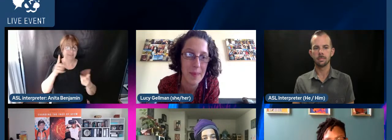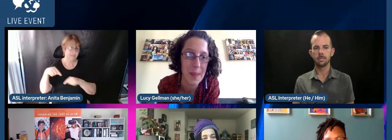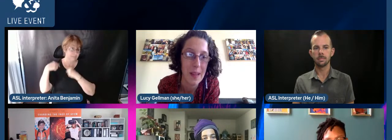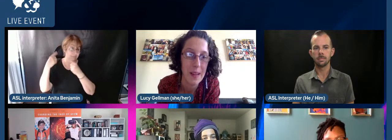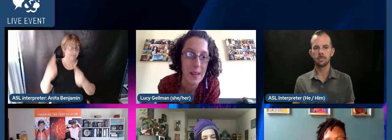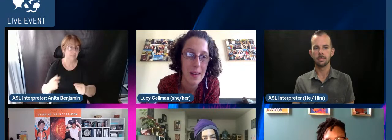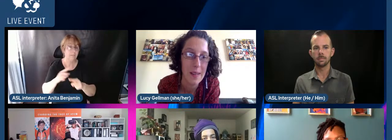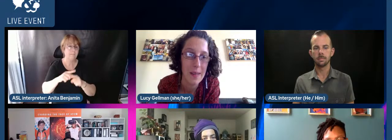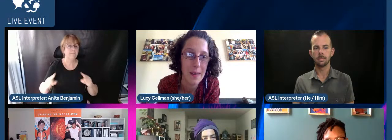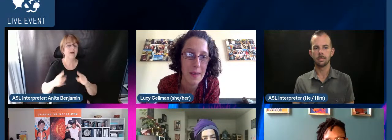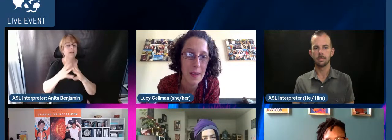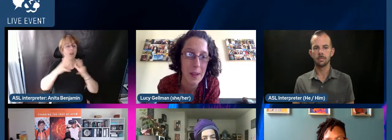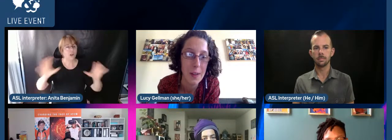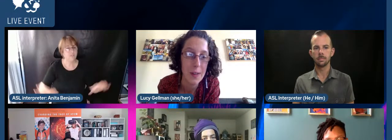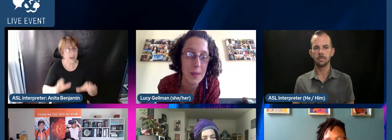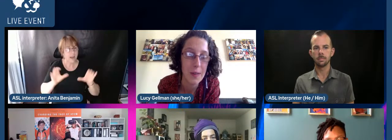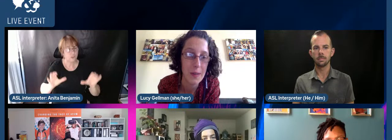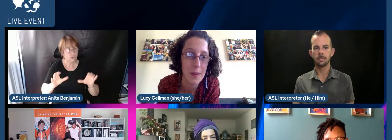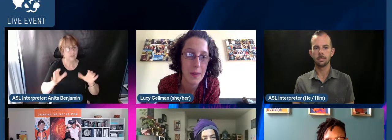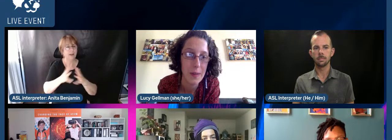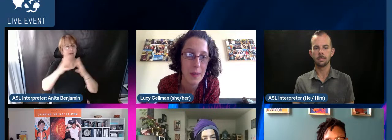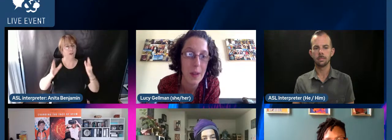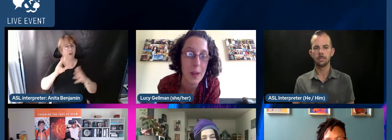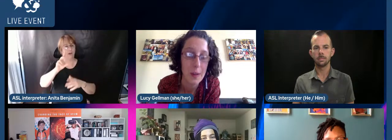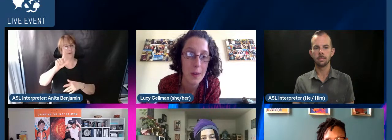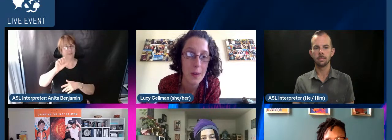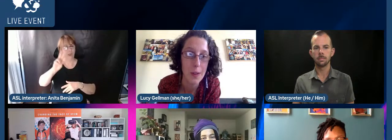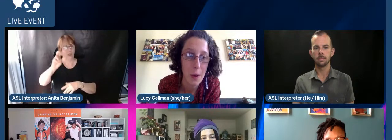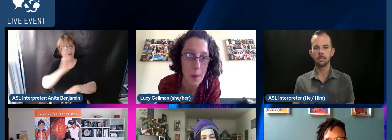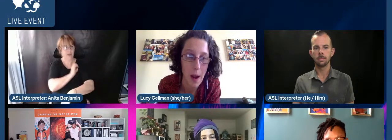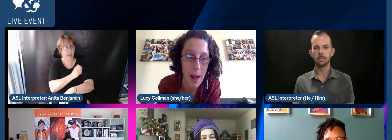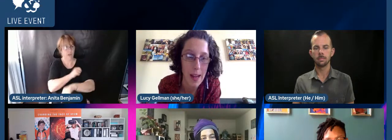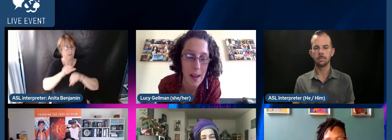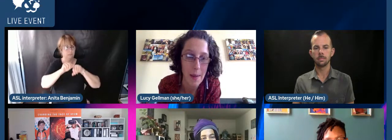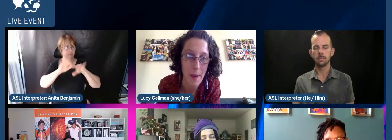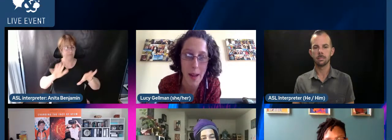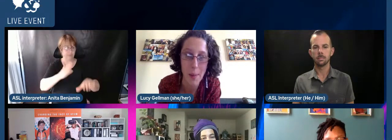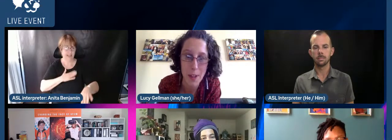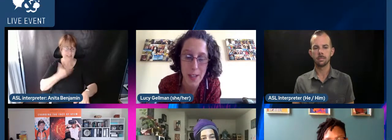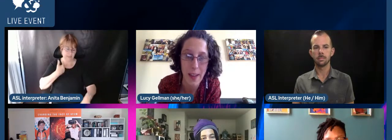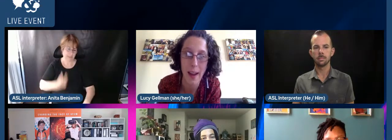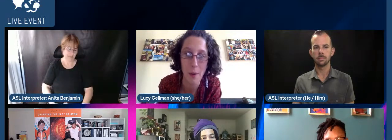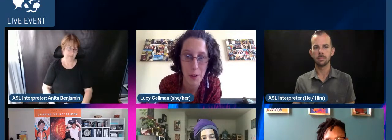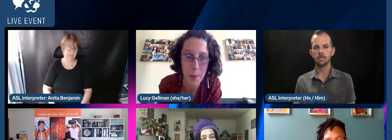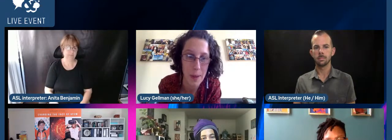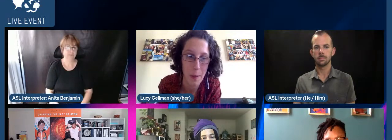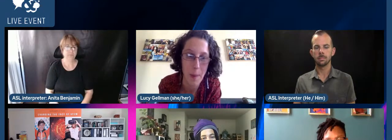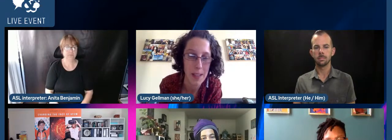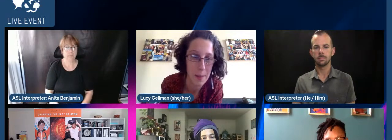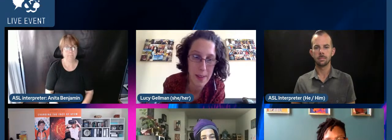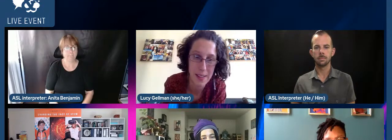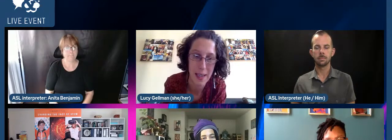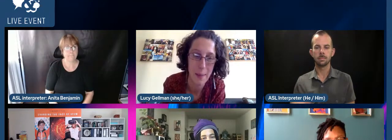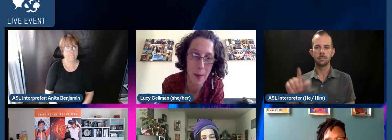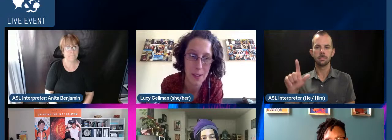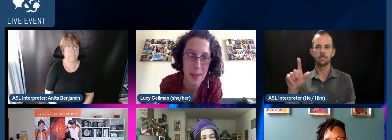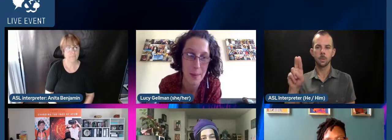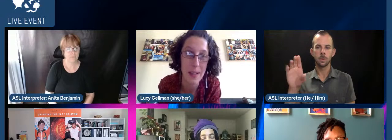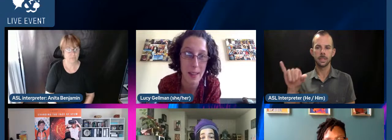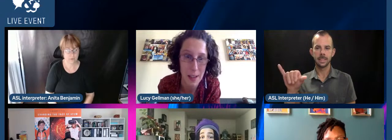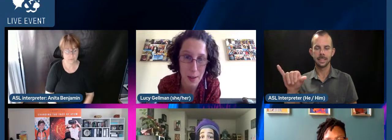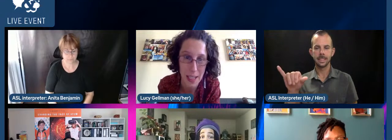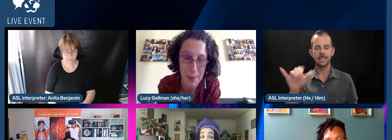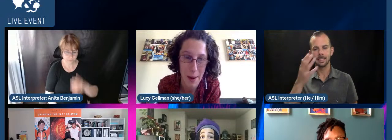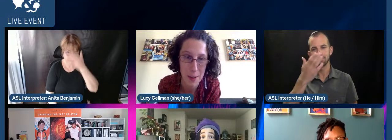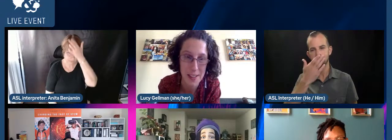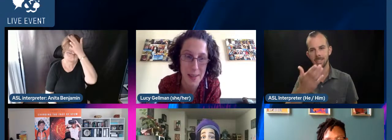action. That's just me. So I appreciate that. I've also been reminded by the tech powers that